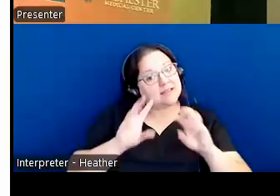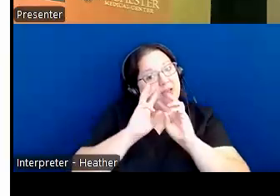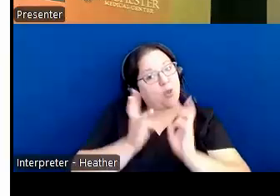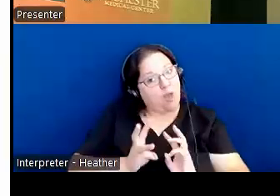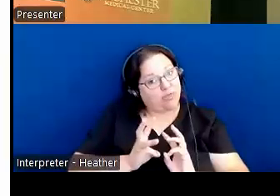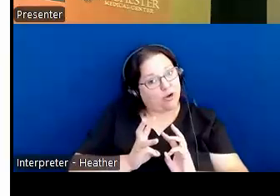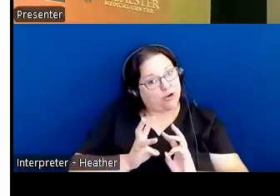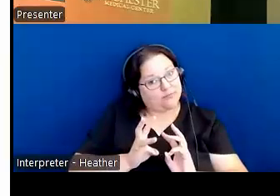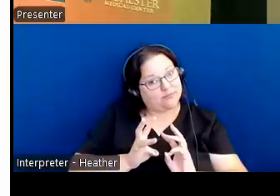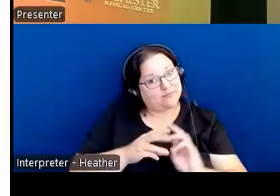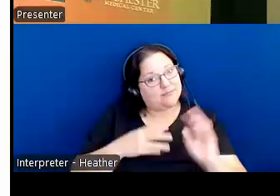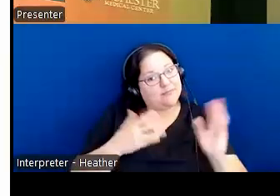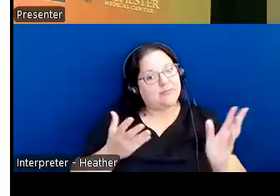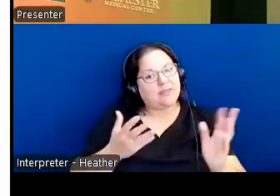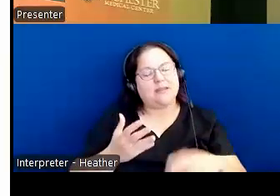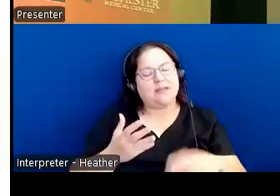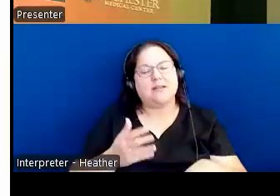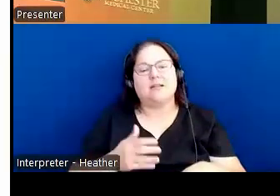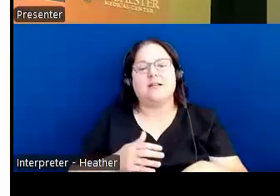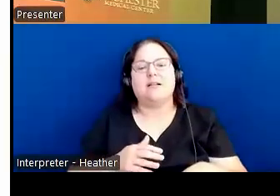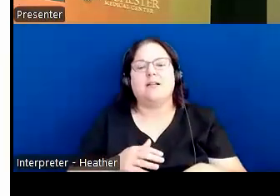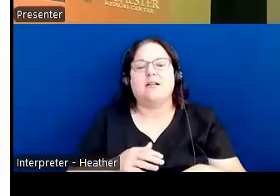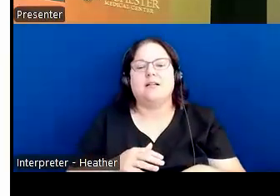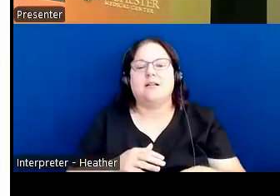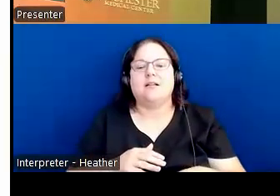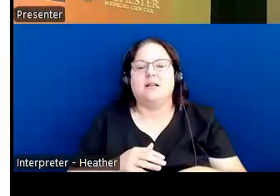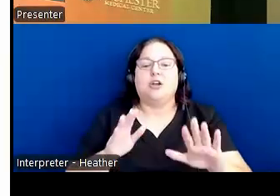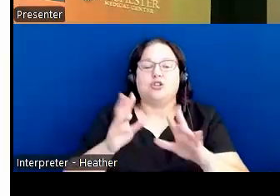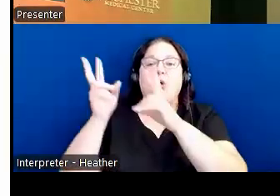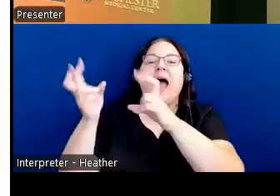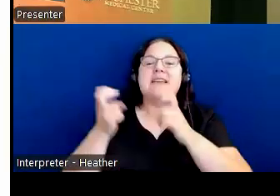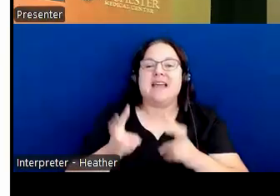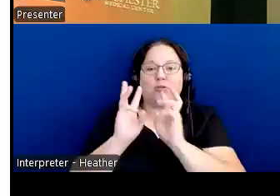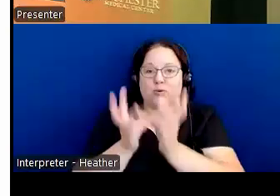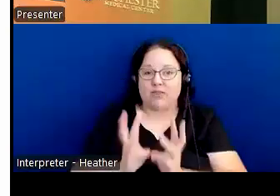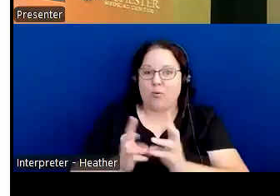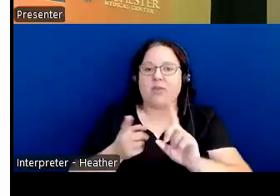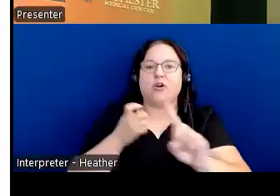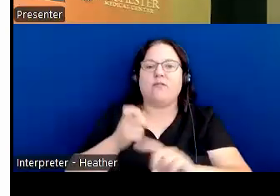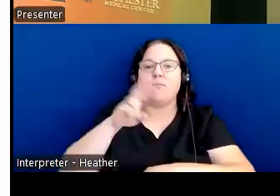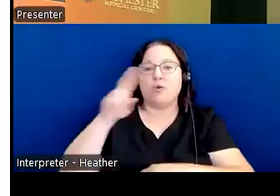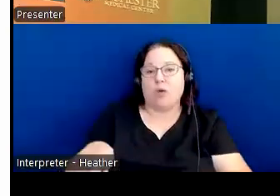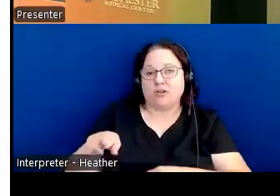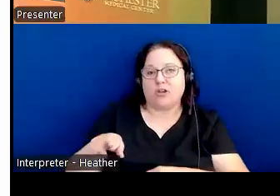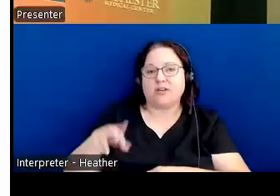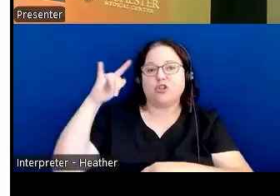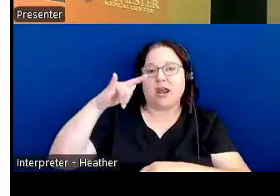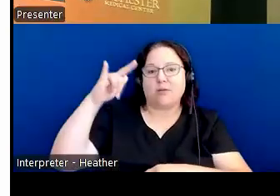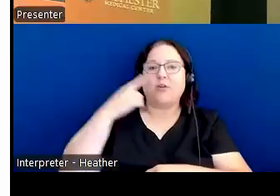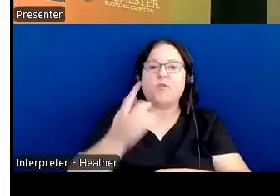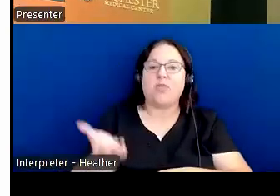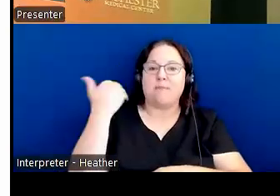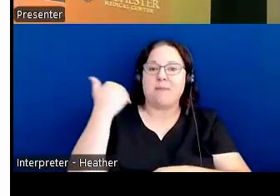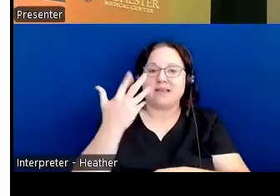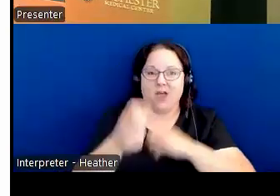So I'm not going to go through the figure on the right, but I downloaded the weather data from the Rochester airport for the last 5 years, and